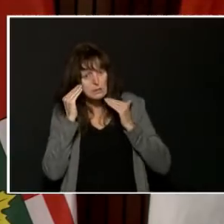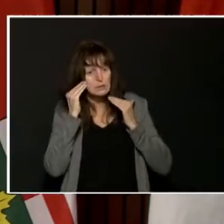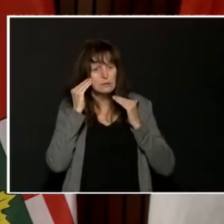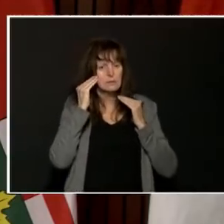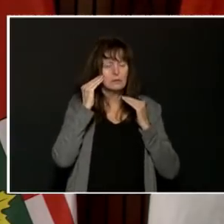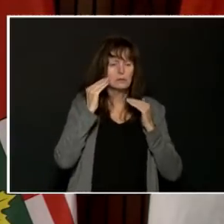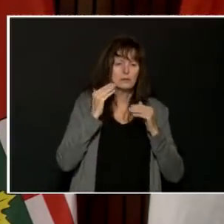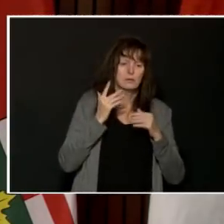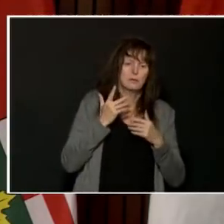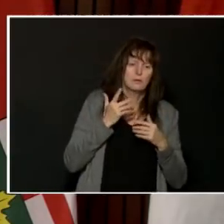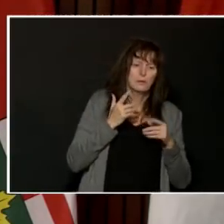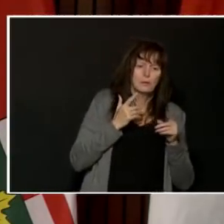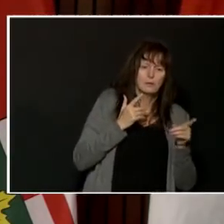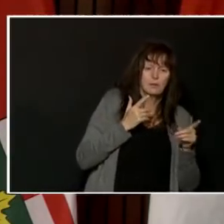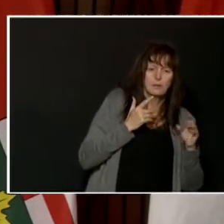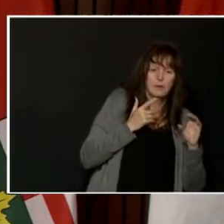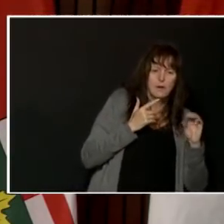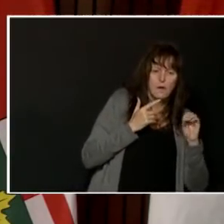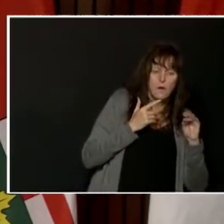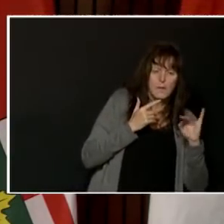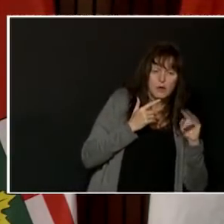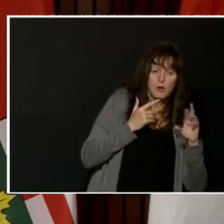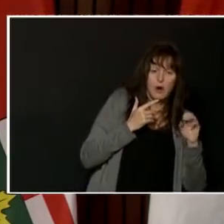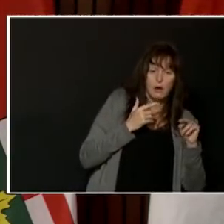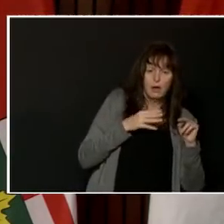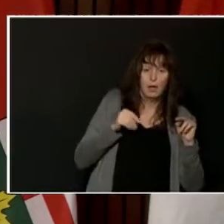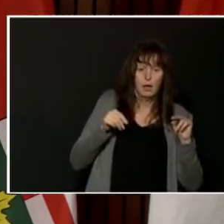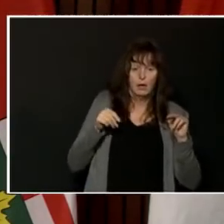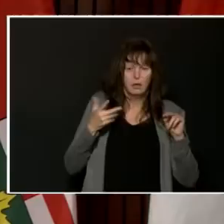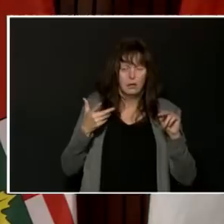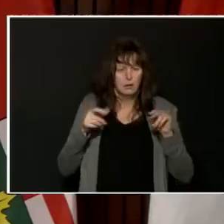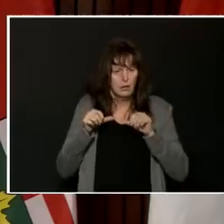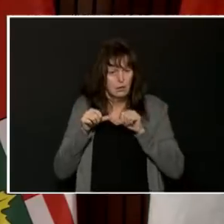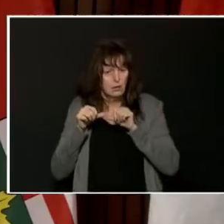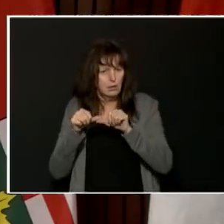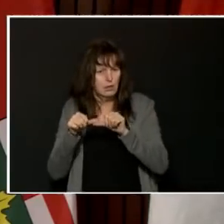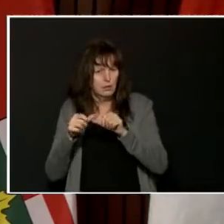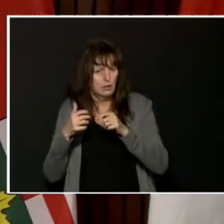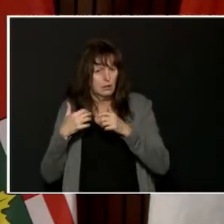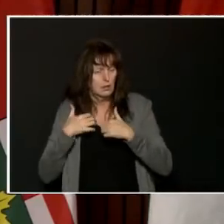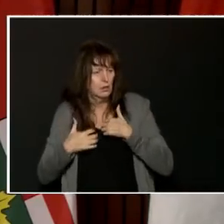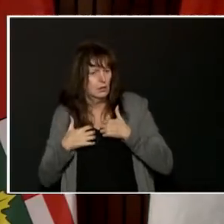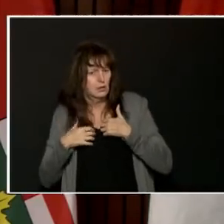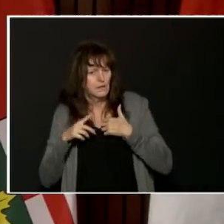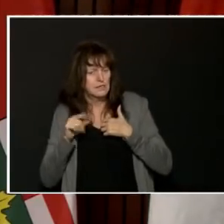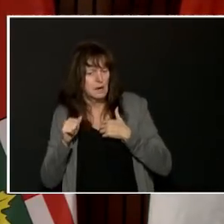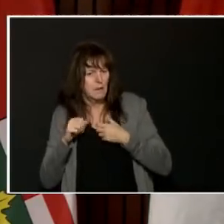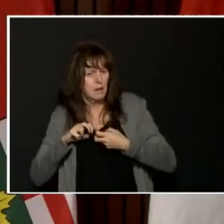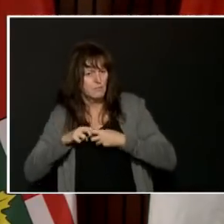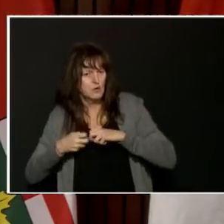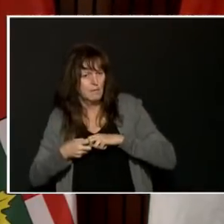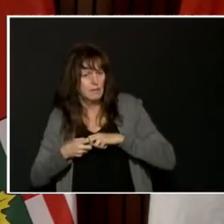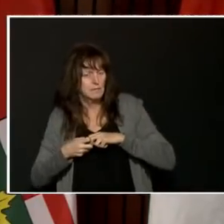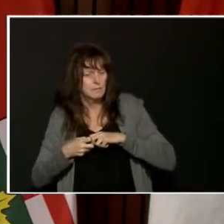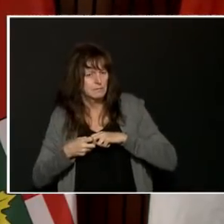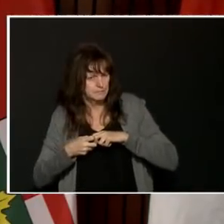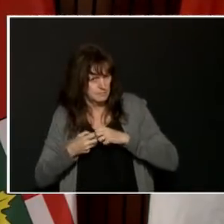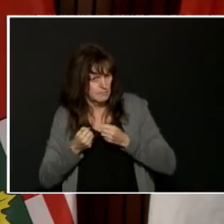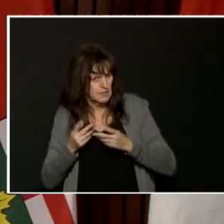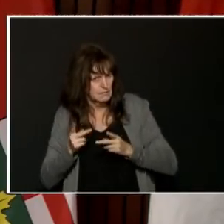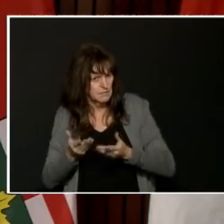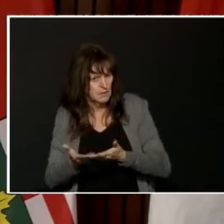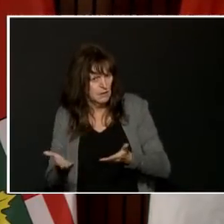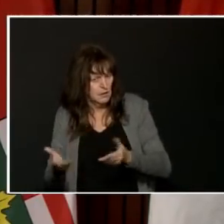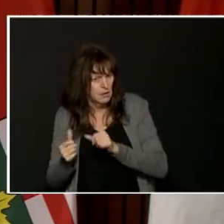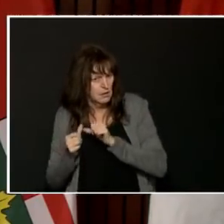and long COVID or post-acute COVID. And so you are putting a whole bunch of people at potential risk. Earlier variants